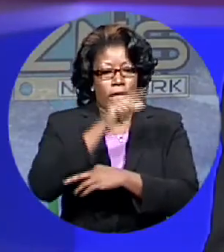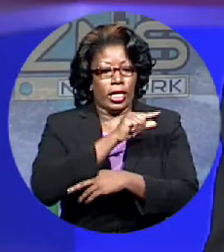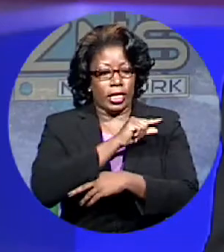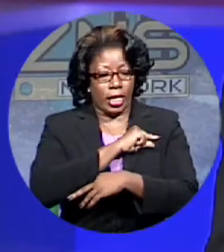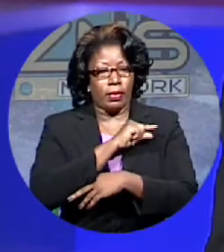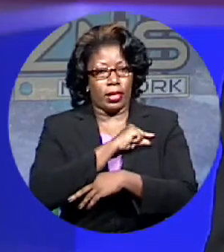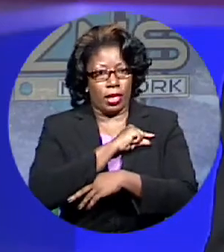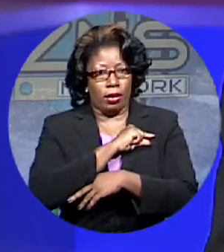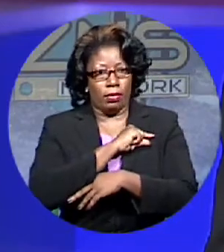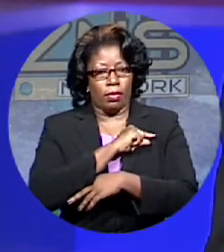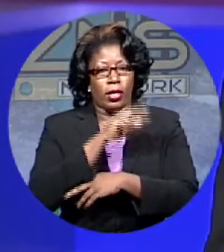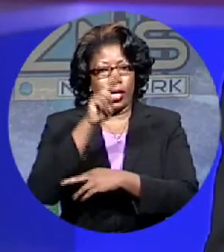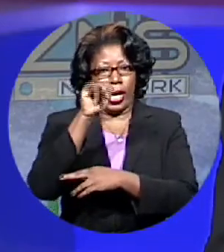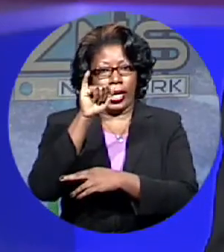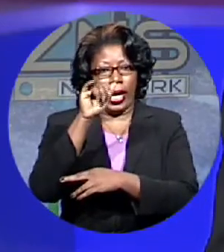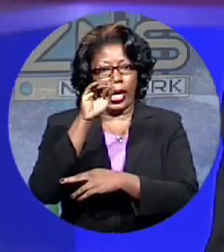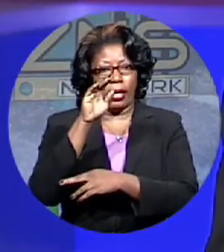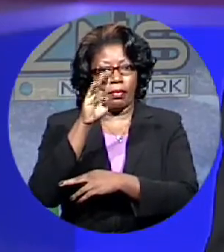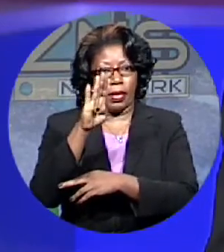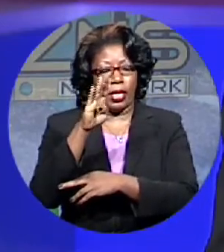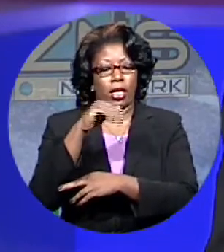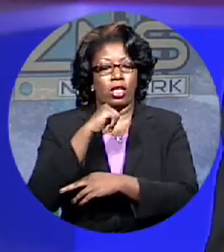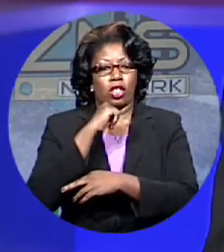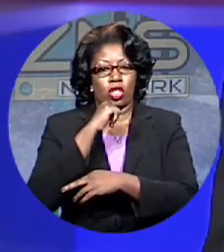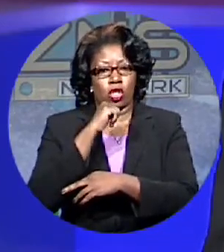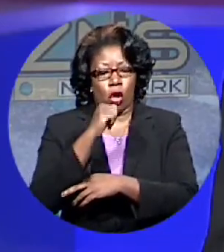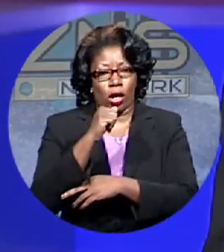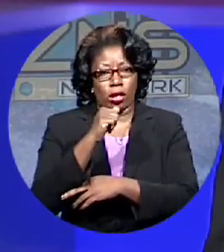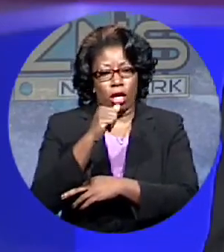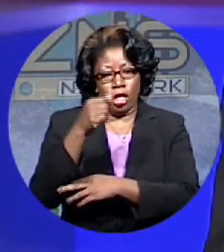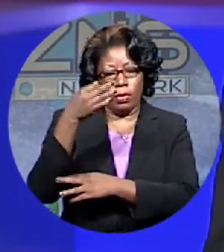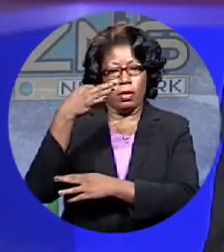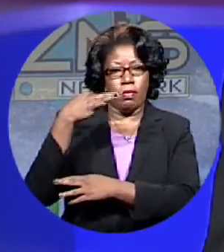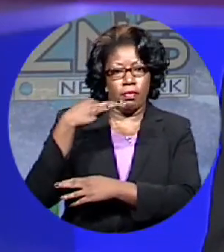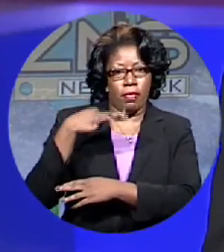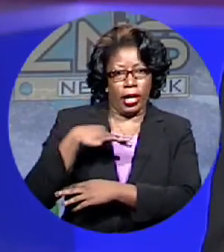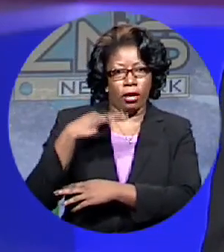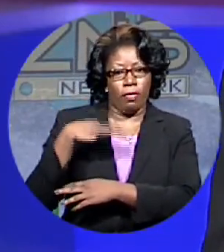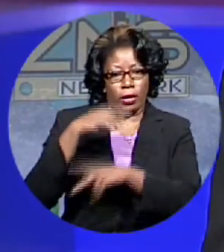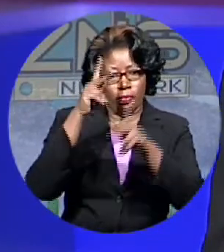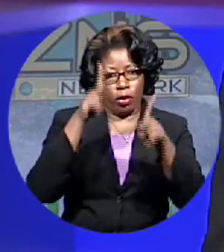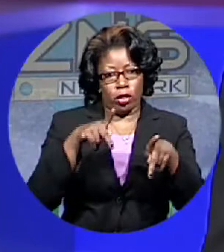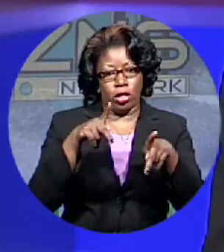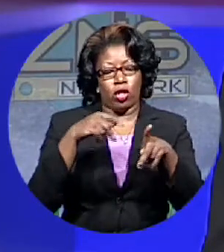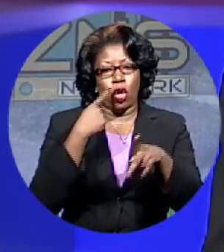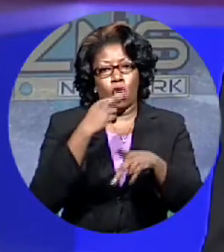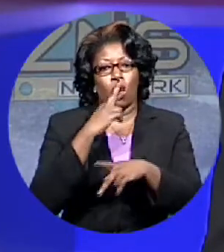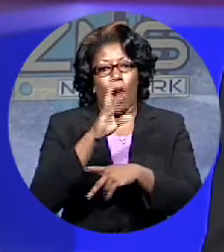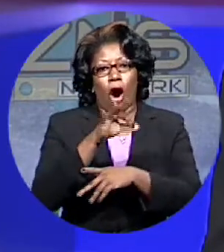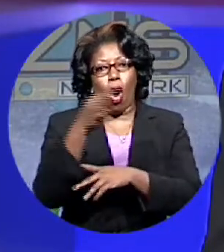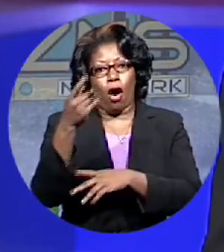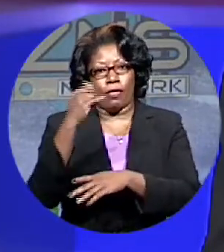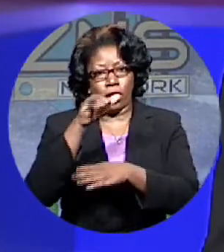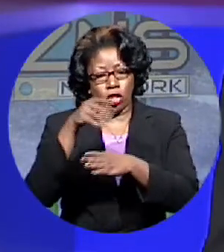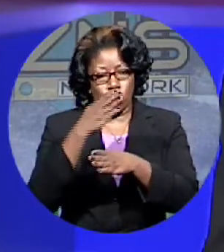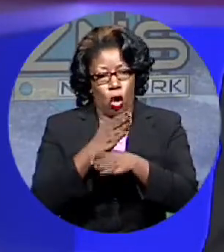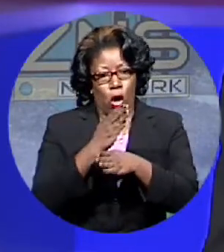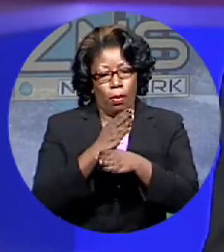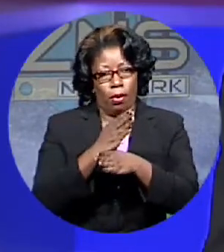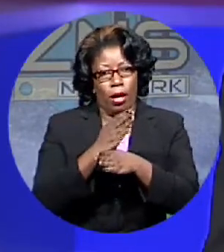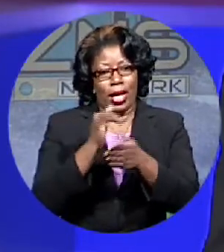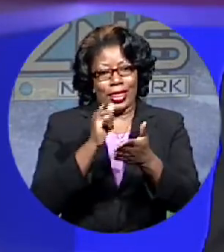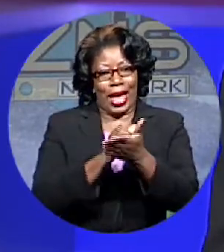for individuals to benefit from being off the job. Instead, he says the agency was originally put in place as a salary